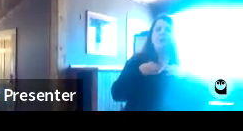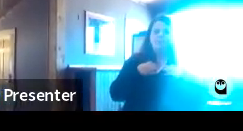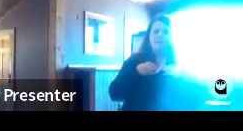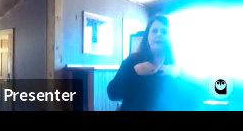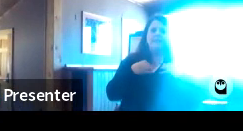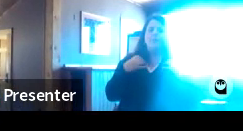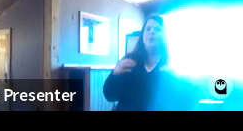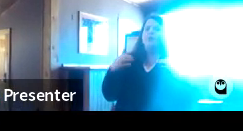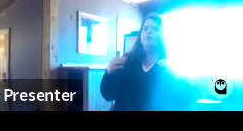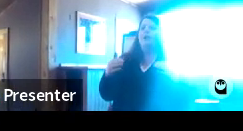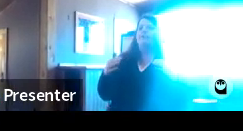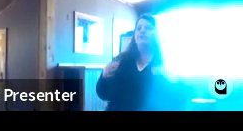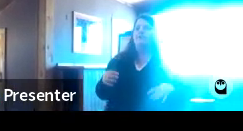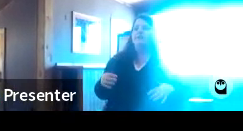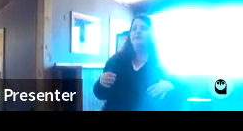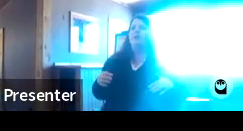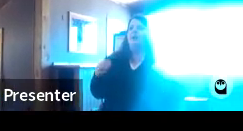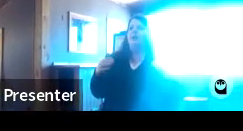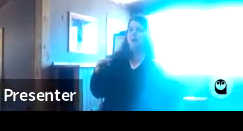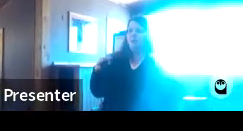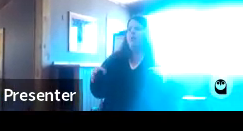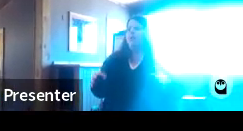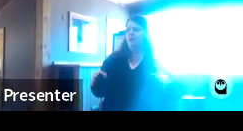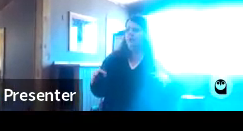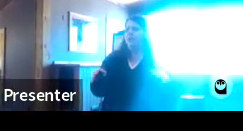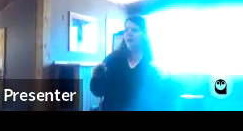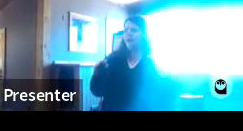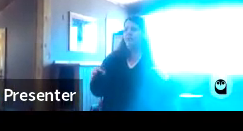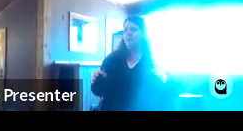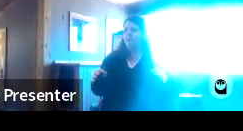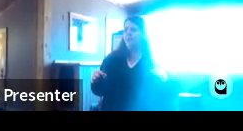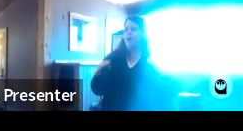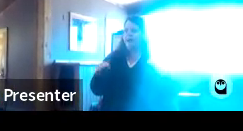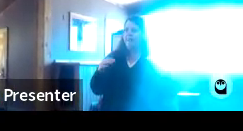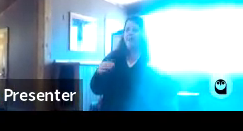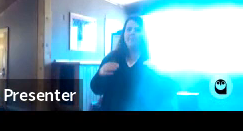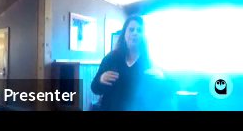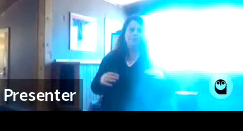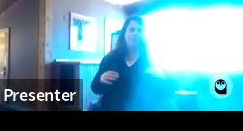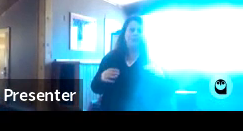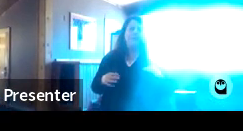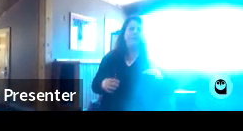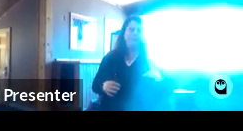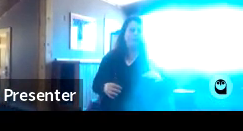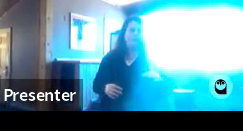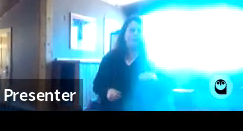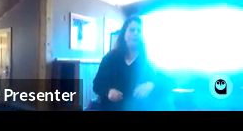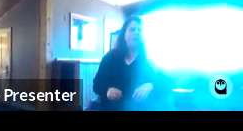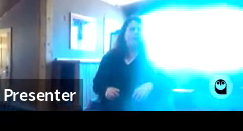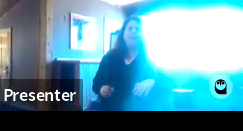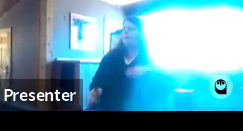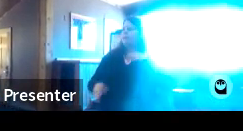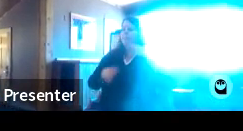I'm going to talk about it is I want you to have a sense of, I belong here. I can do this. I am that person that can do